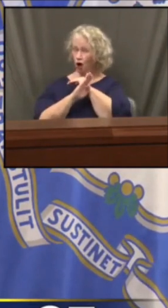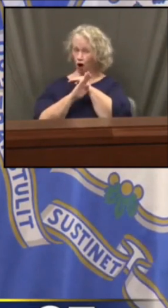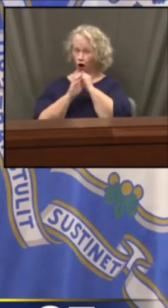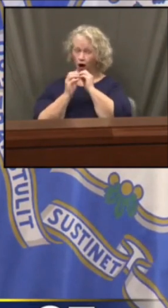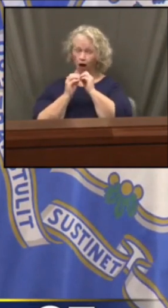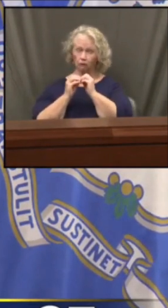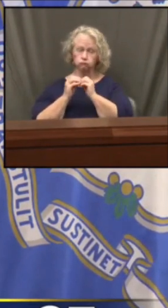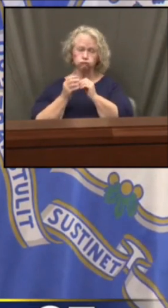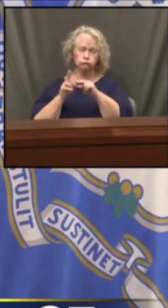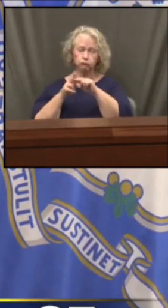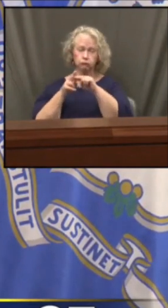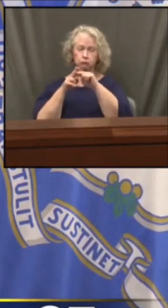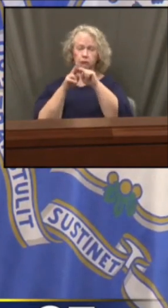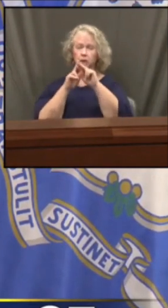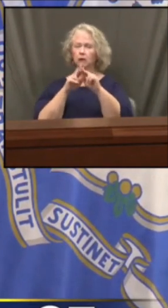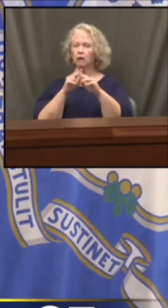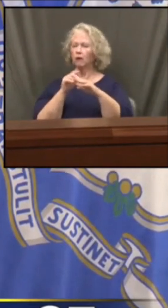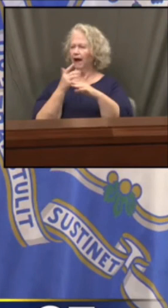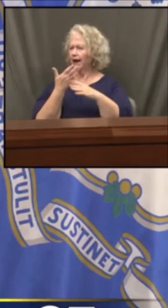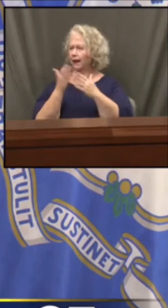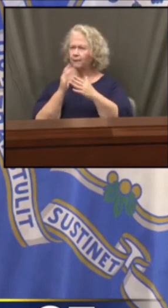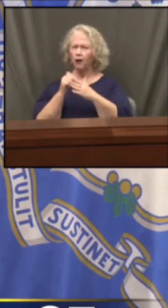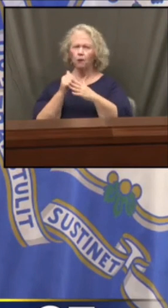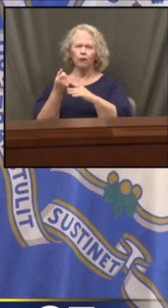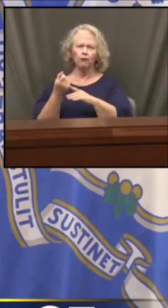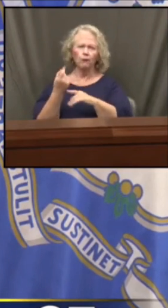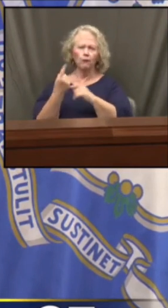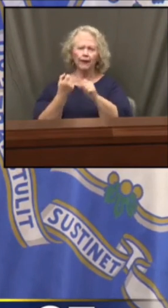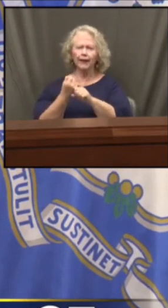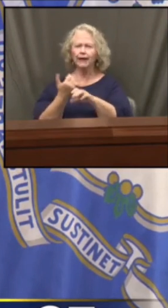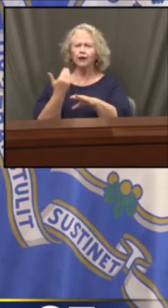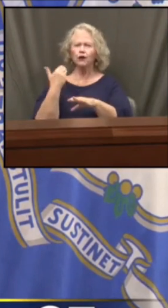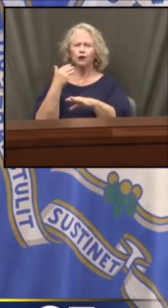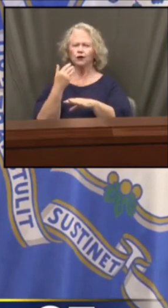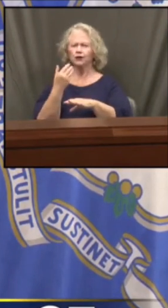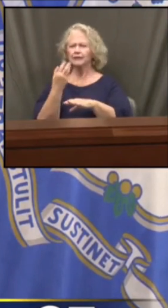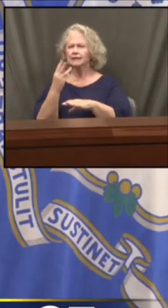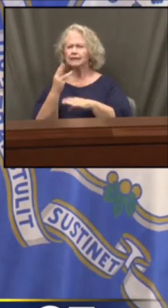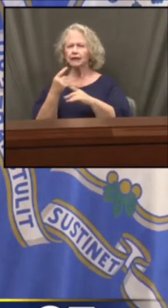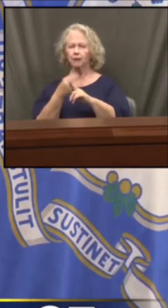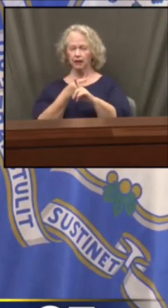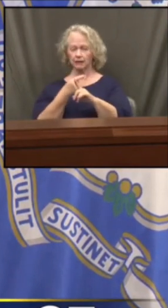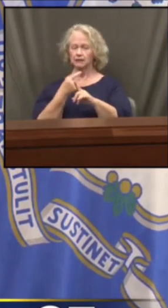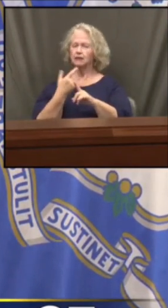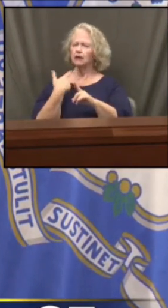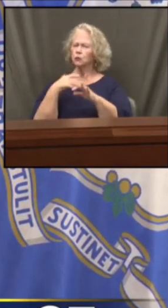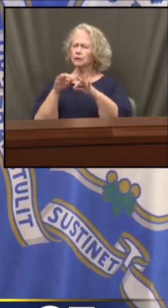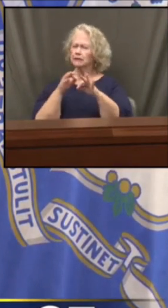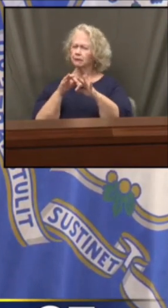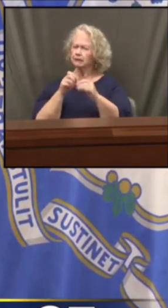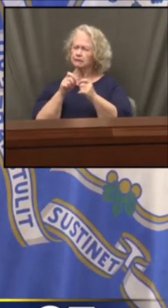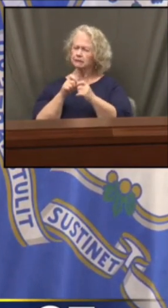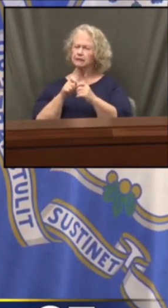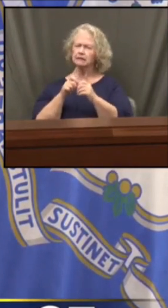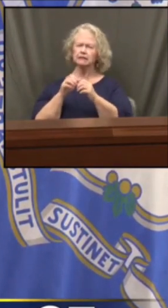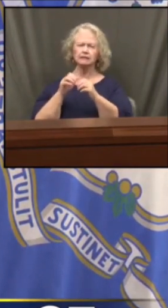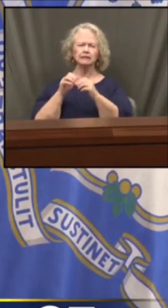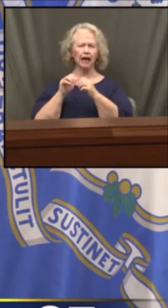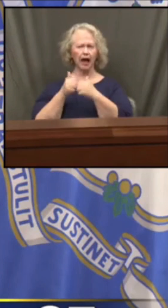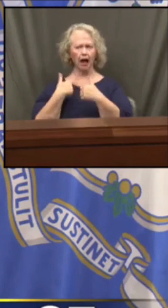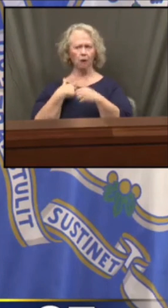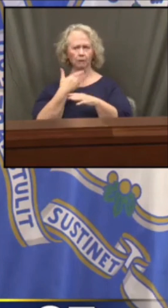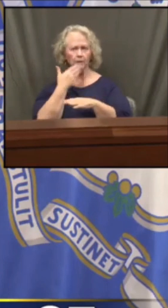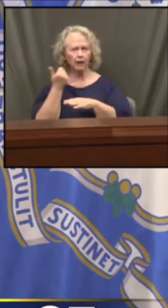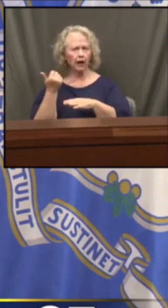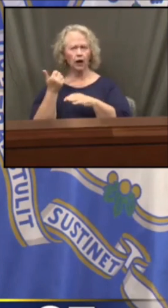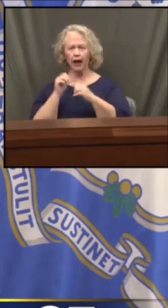were 14, 16 months ago. And we'll get into details of why we're better, how we're going to break the back of COVID, and what we're